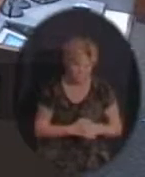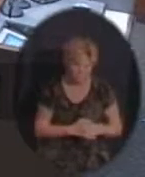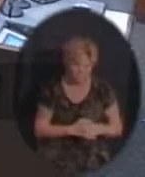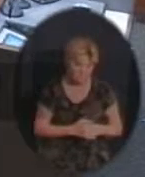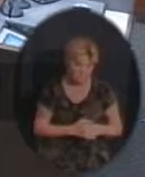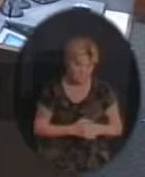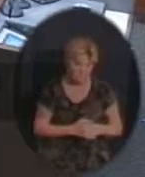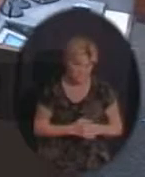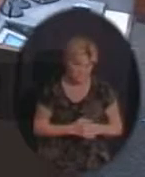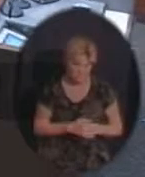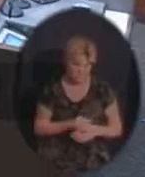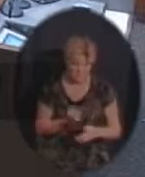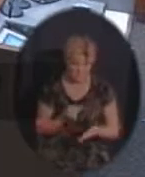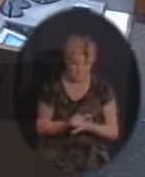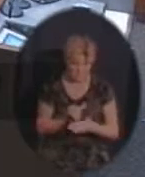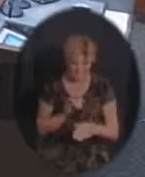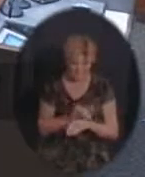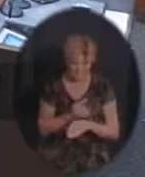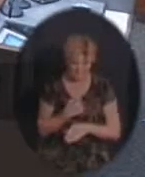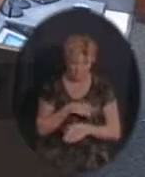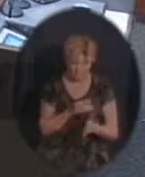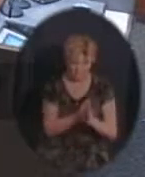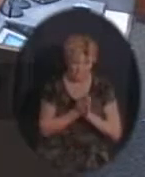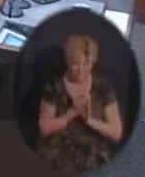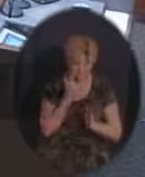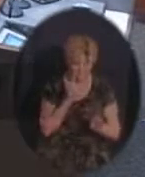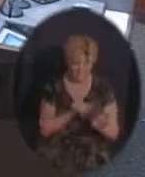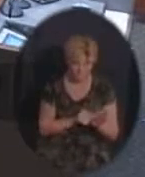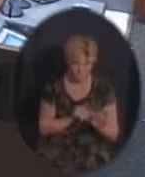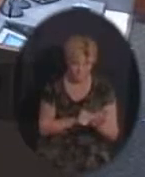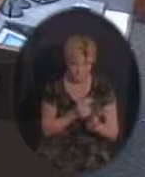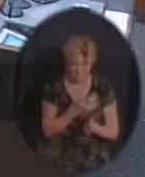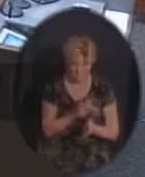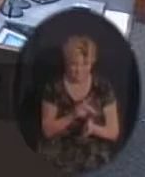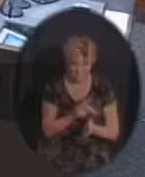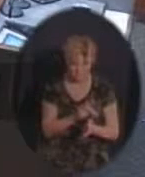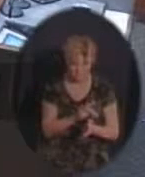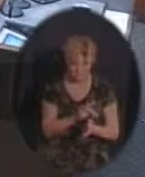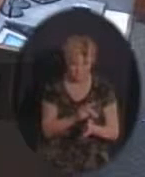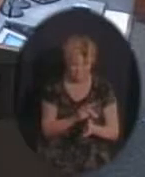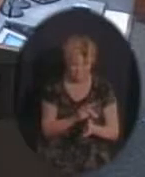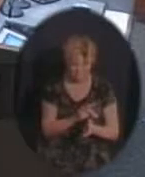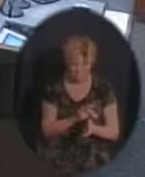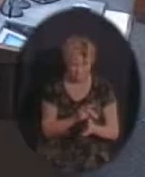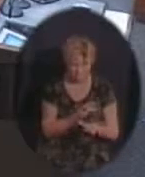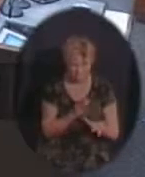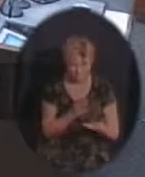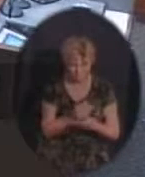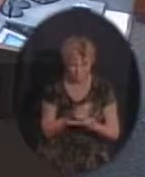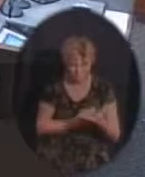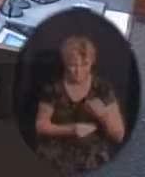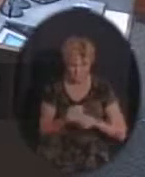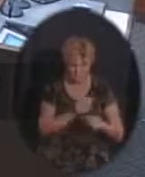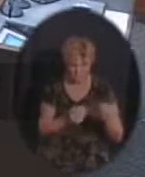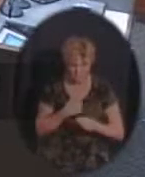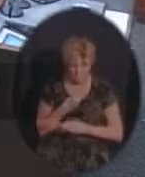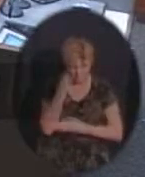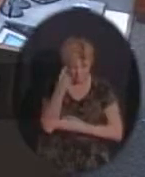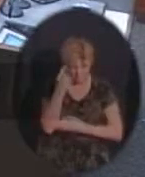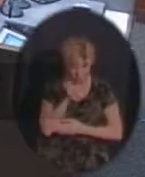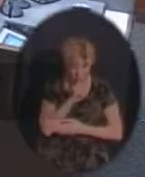asking for the publication of the budget. And so I think it would be better if we could try to